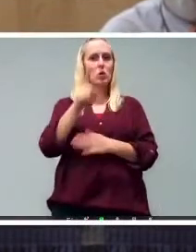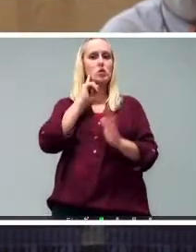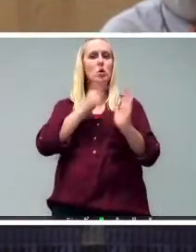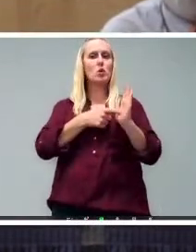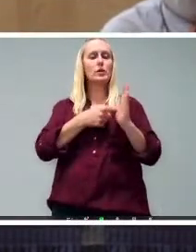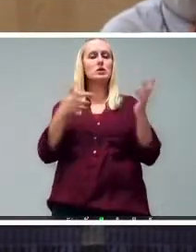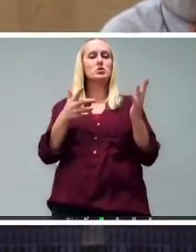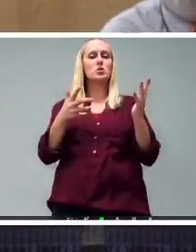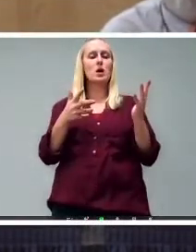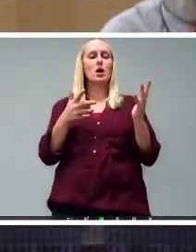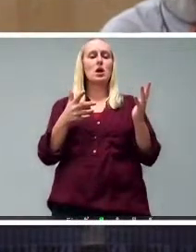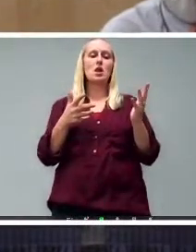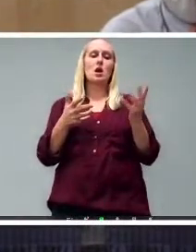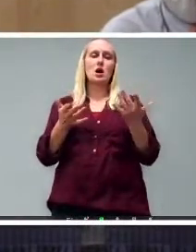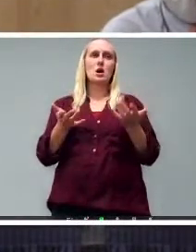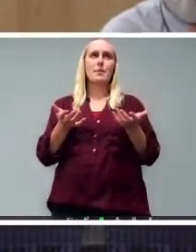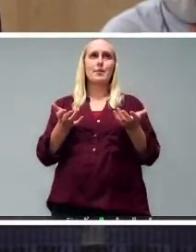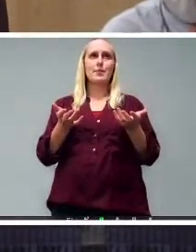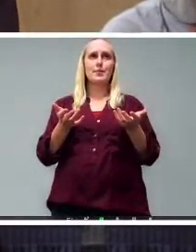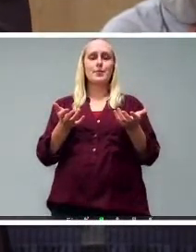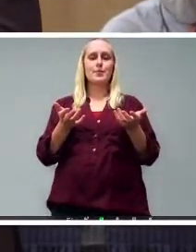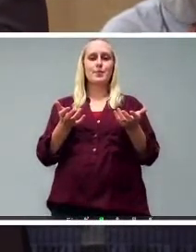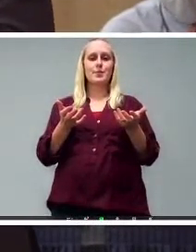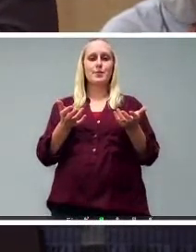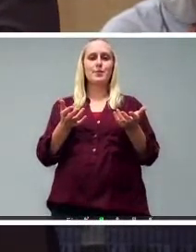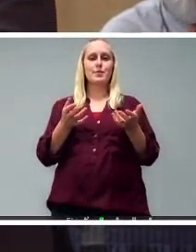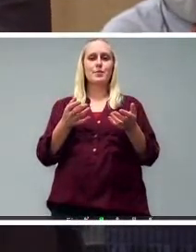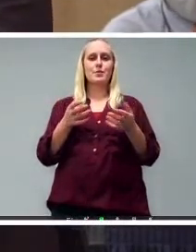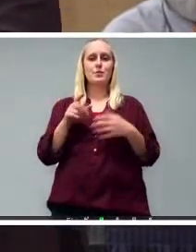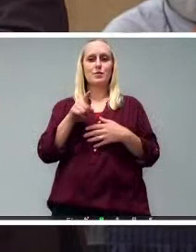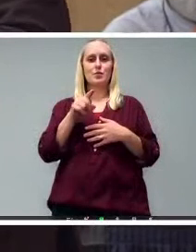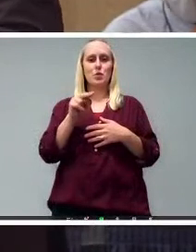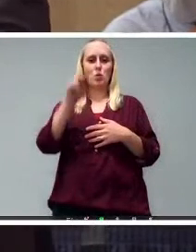header Evren Northwest, and that's the